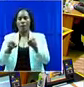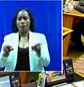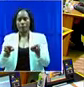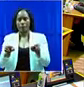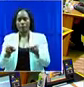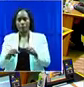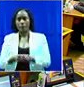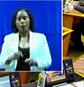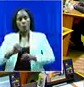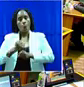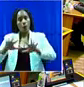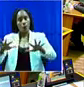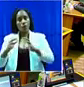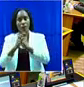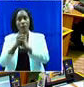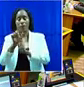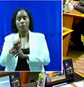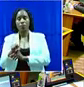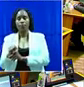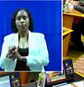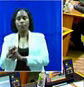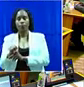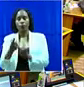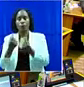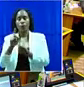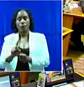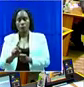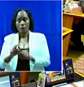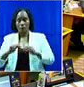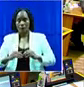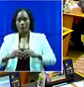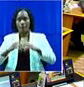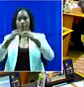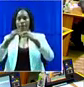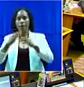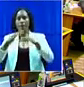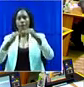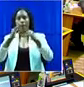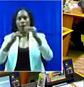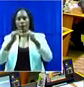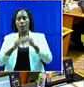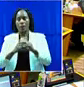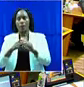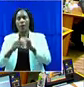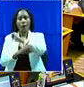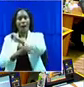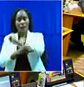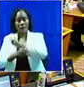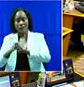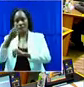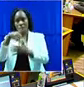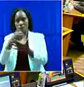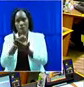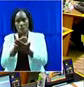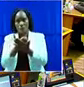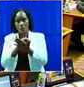should work together to build the economy of our country into an inclusive